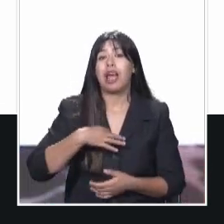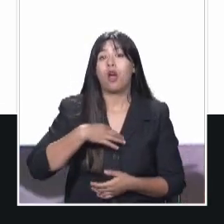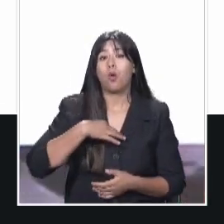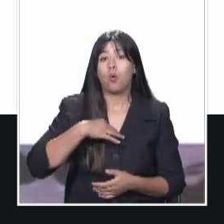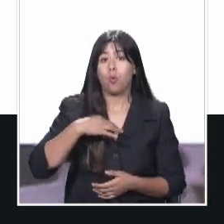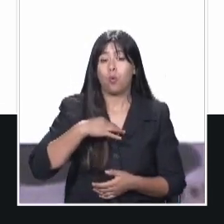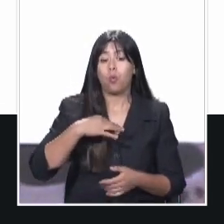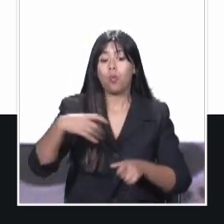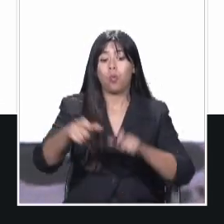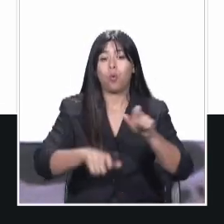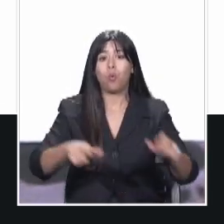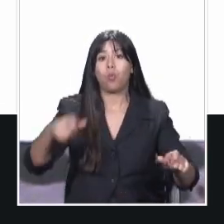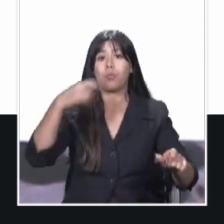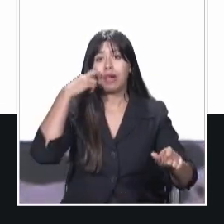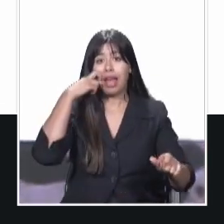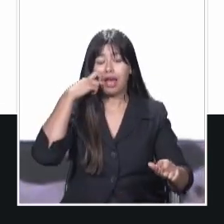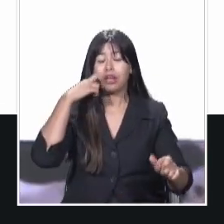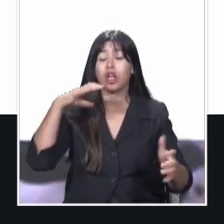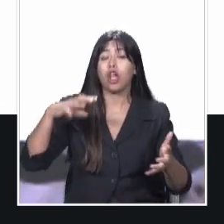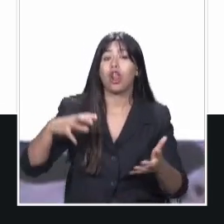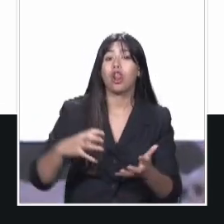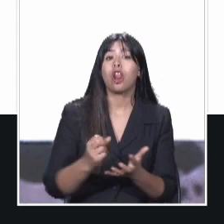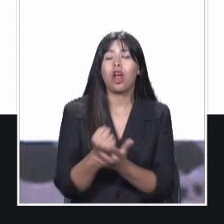digitizing touch.